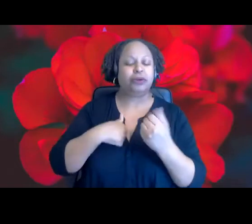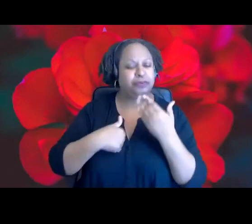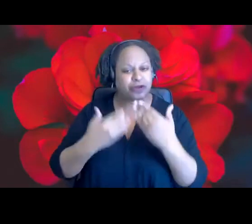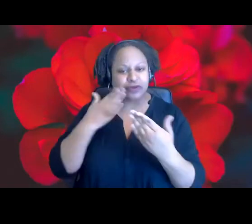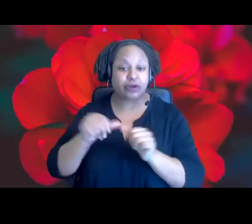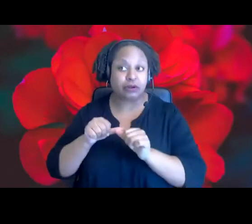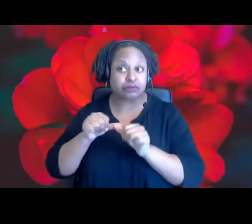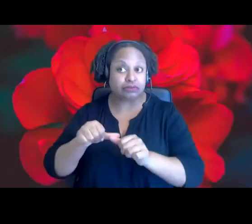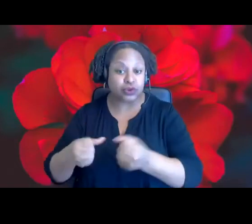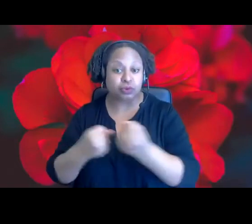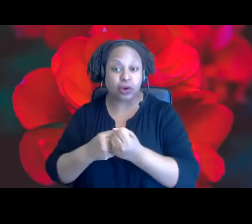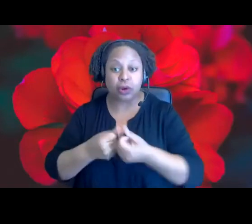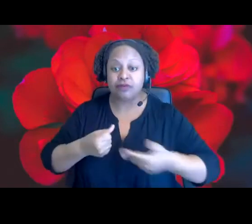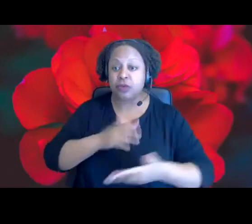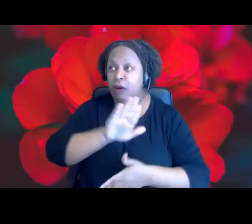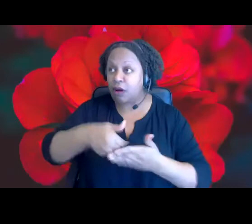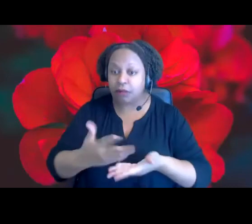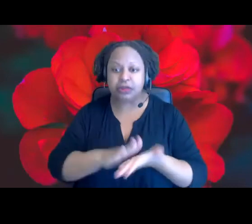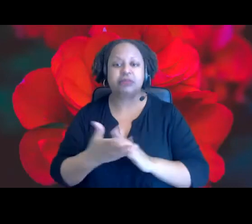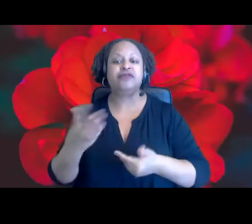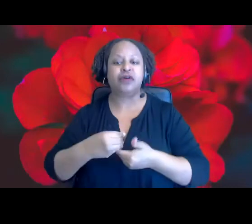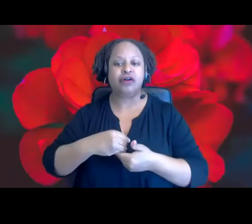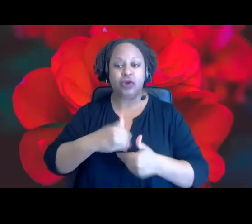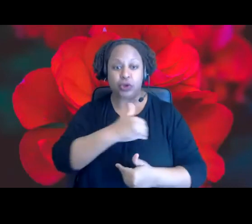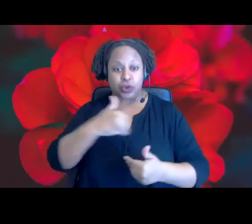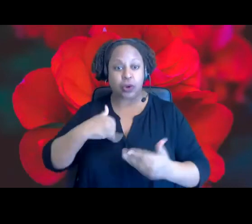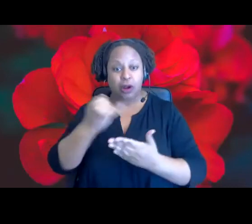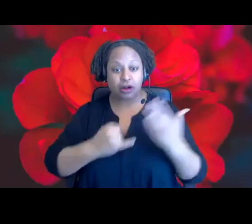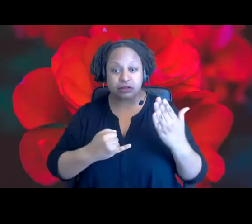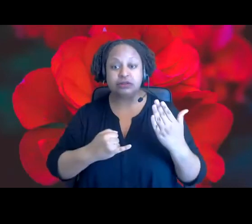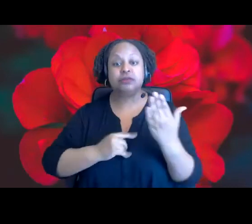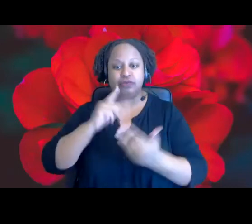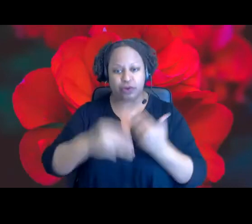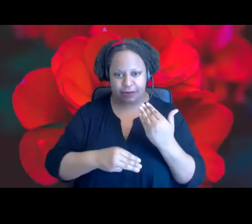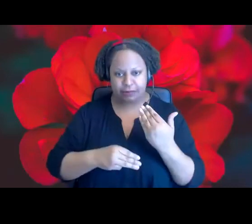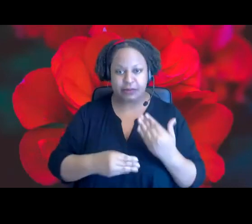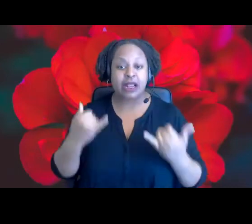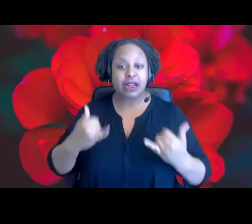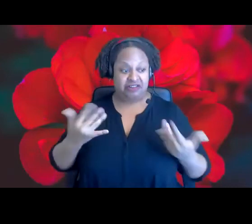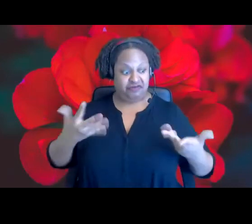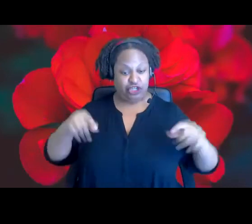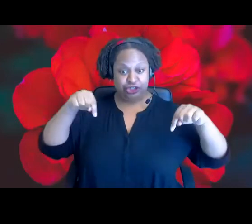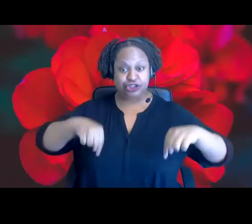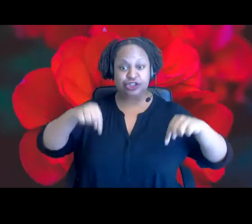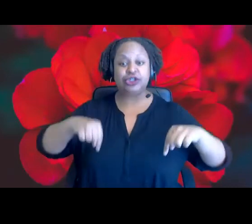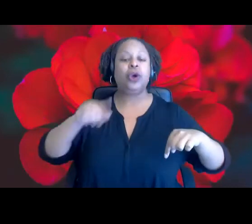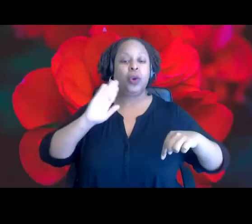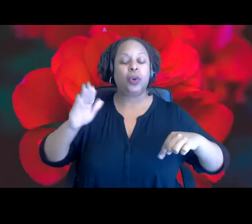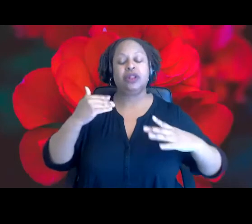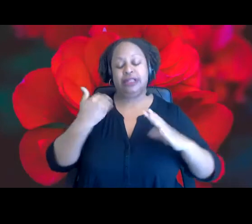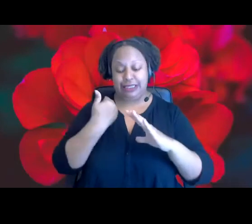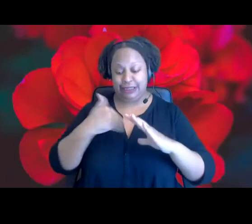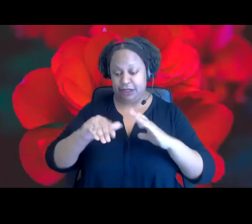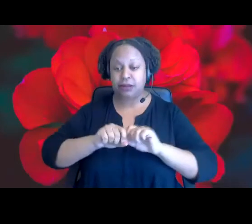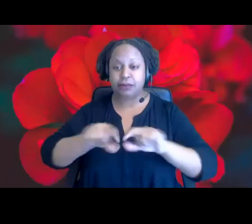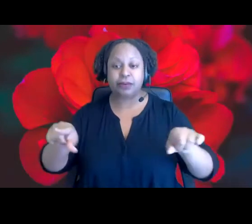our programs. After this session, you'll receive a follow-up email with a link to a feedback survey, as well as information on how you can